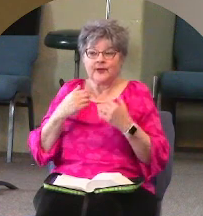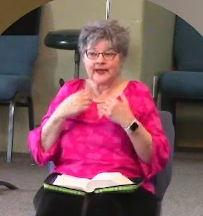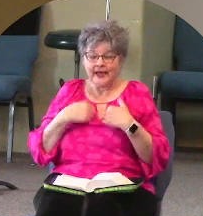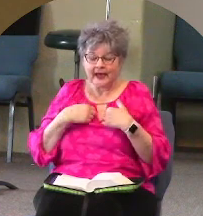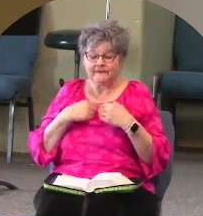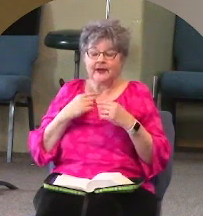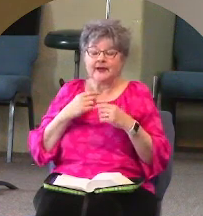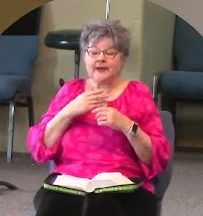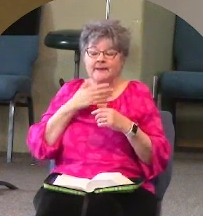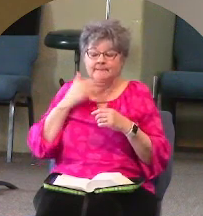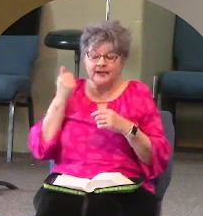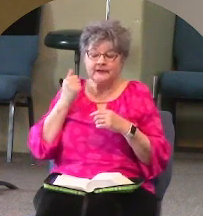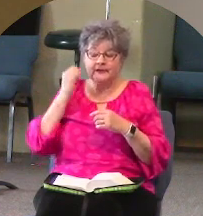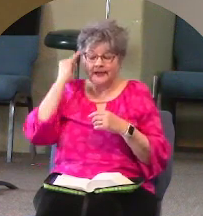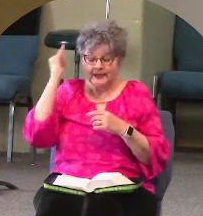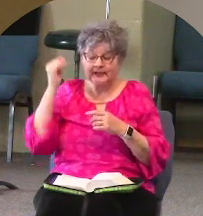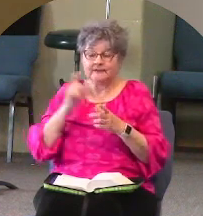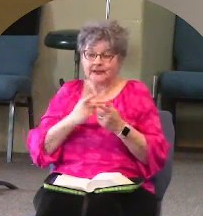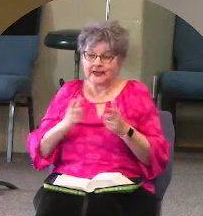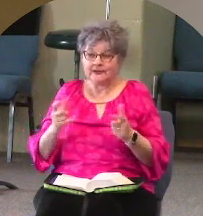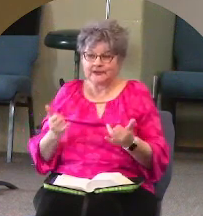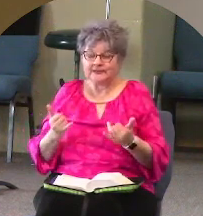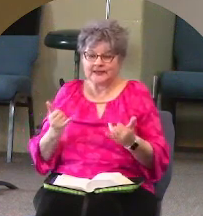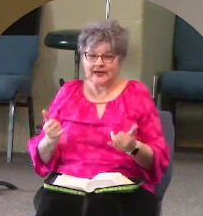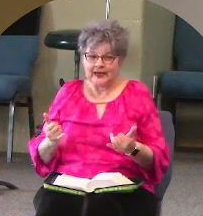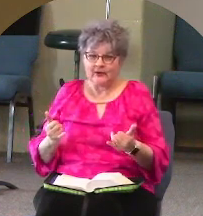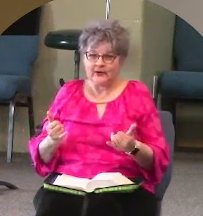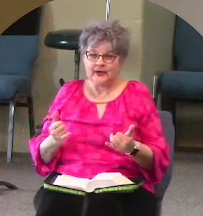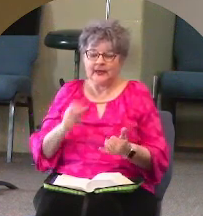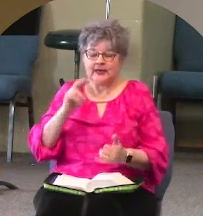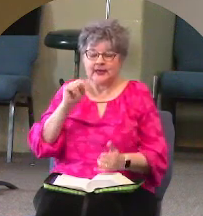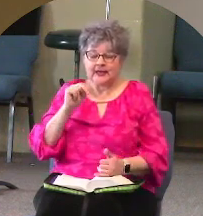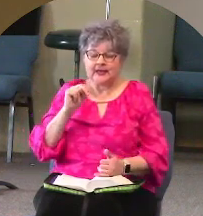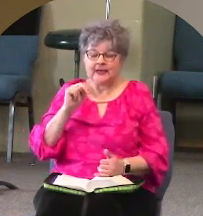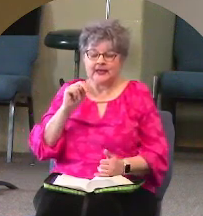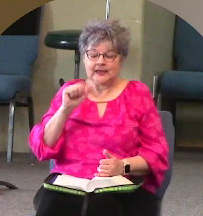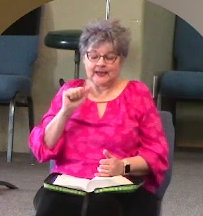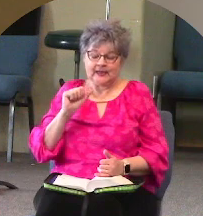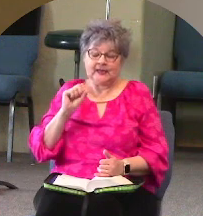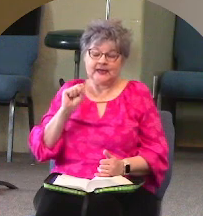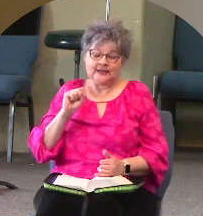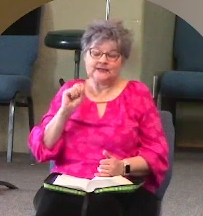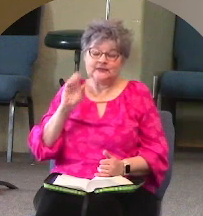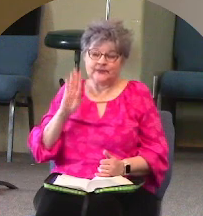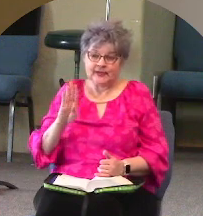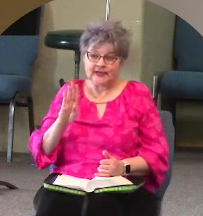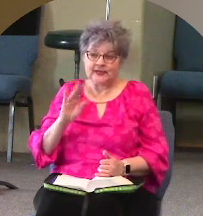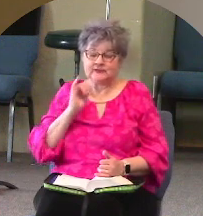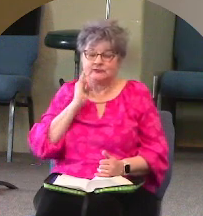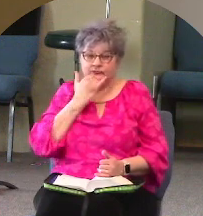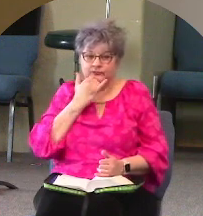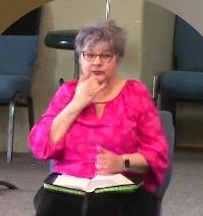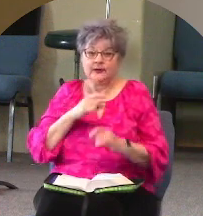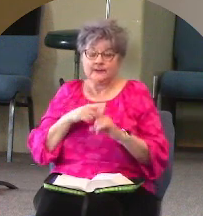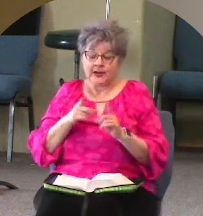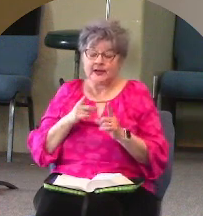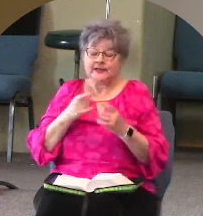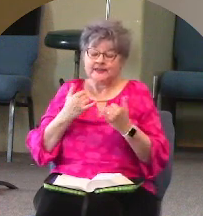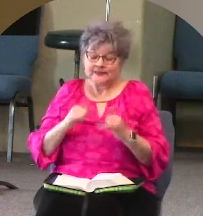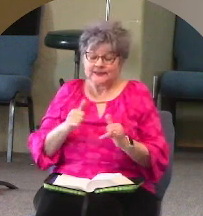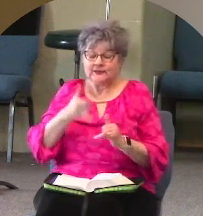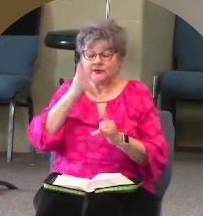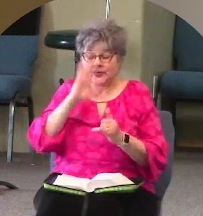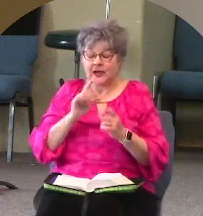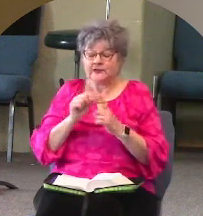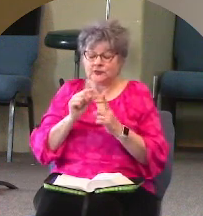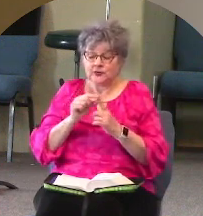of the language. The NASB is flawed, but it's still God's Word.